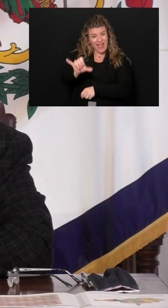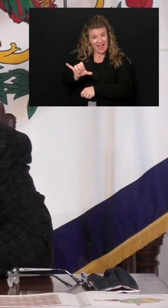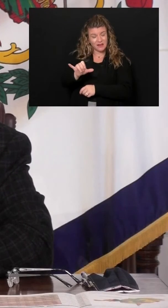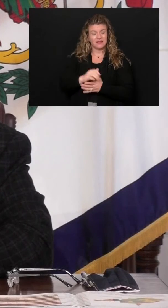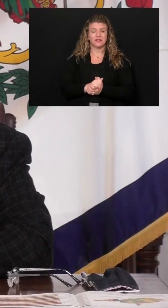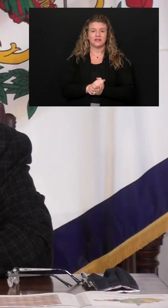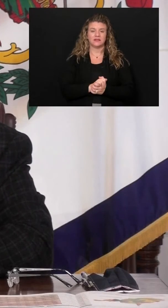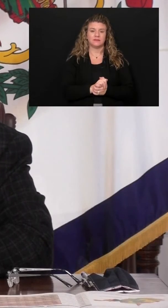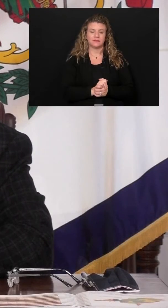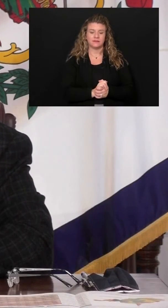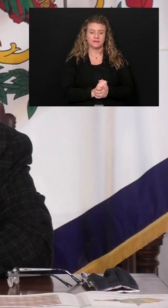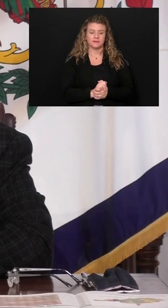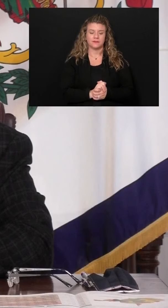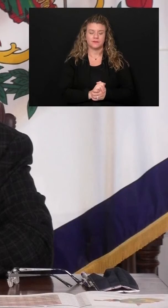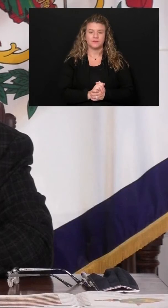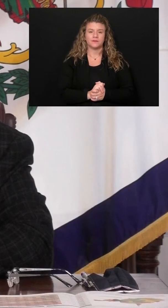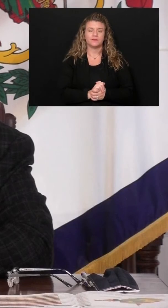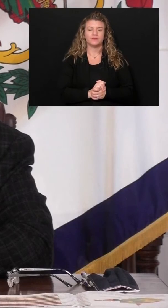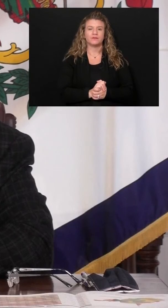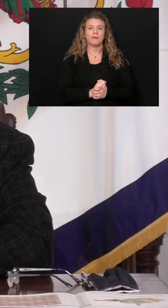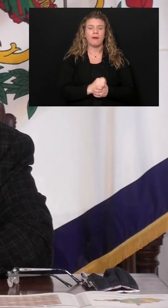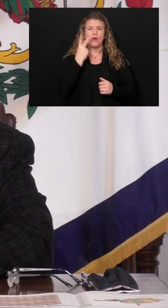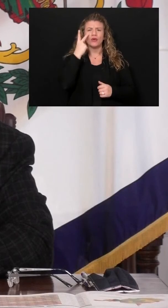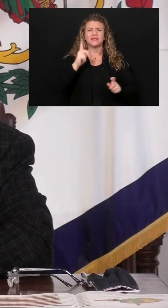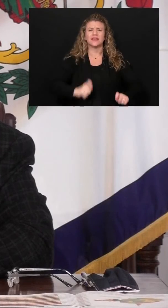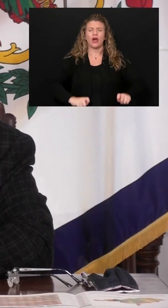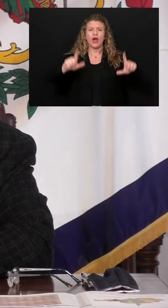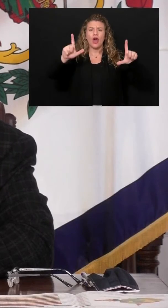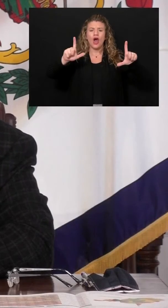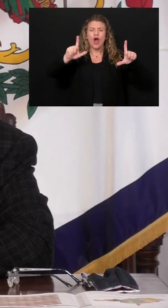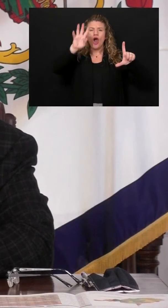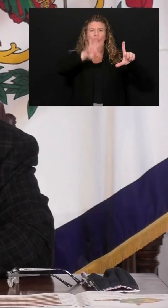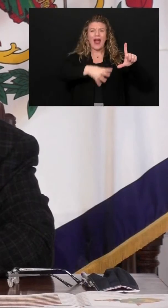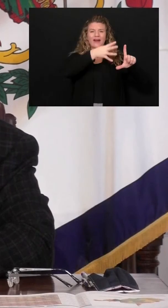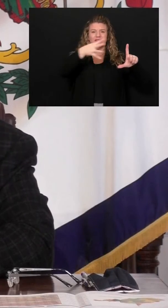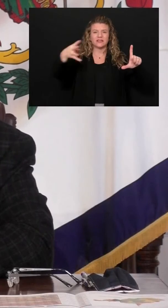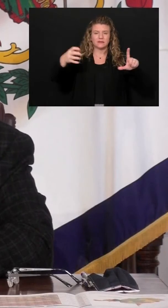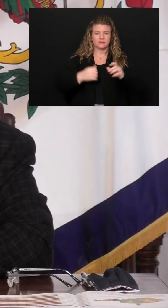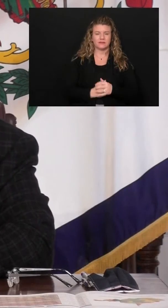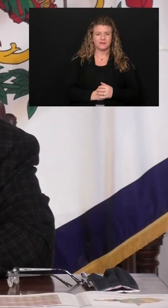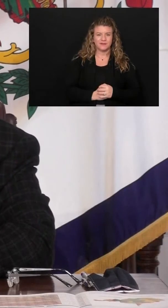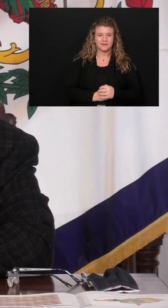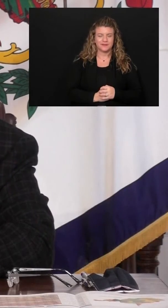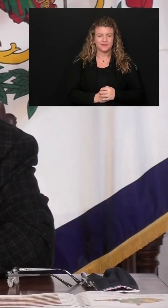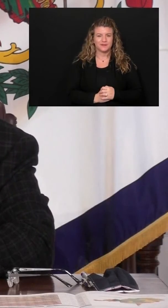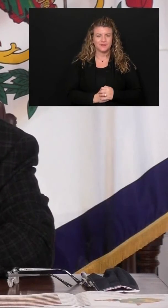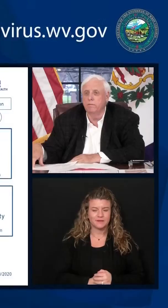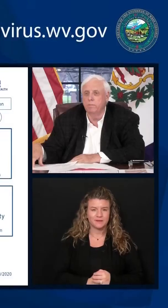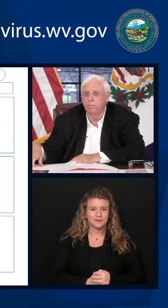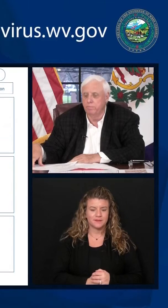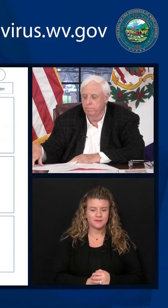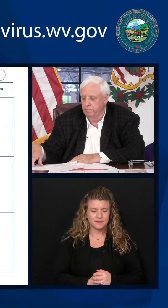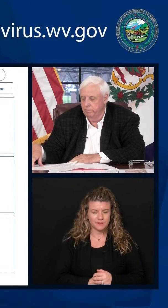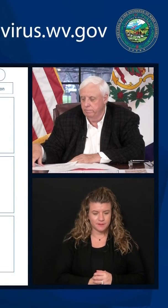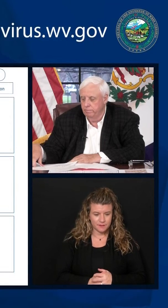Nevertheless, I do want you to look at our graphs just one second. Jordan, if you'd put that up just a second.